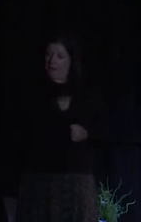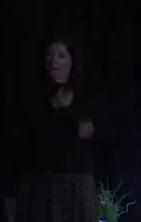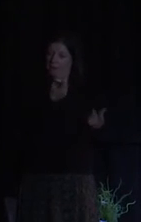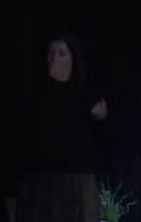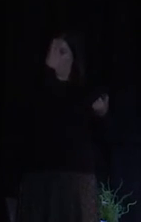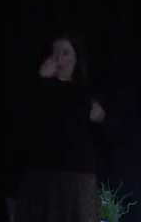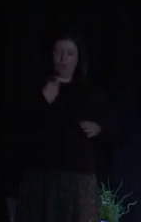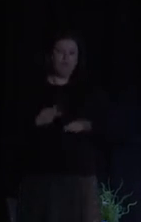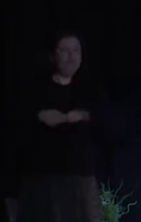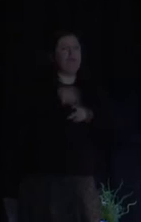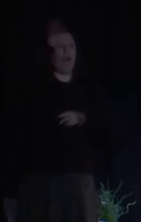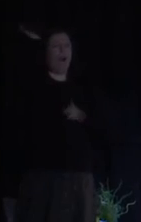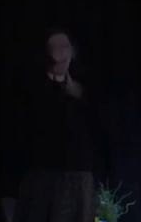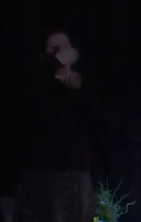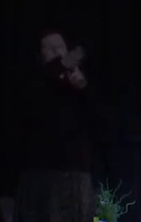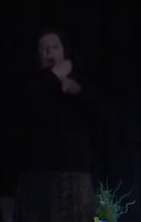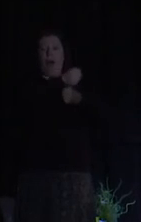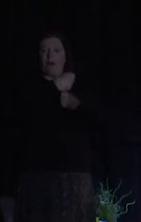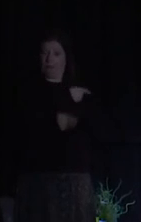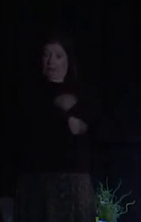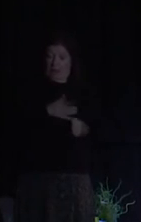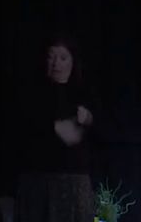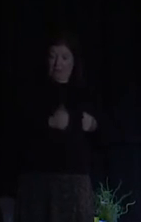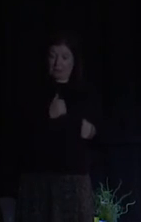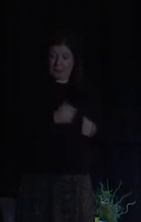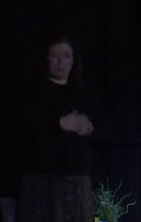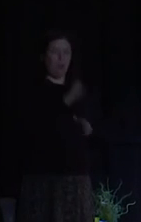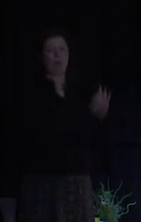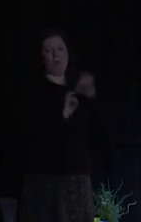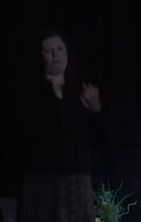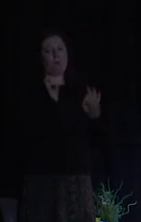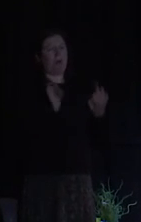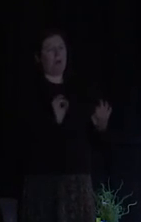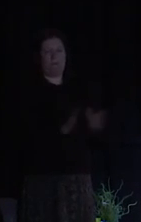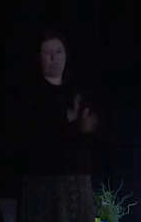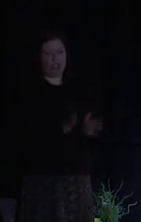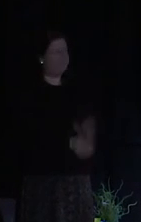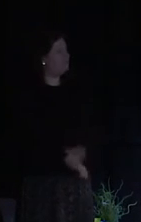such a absolutely lovely thing in that context. And they were great performers, super fun, super fun.